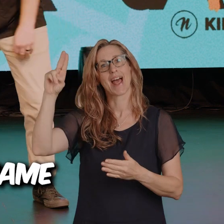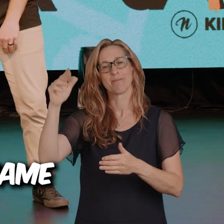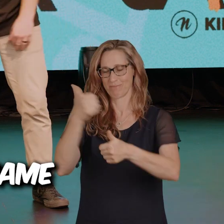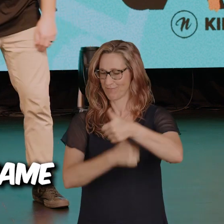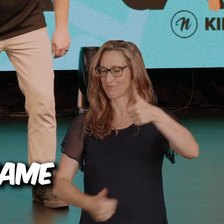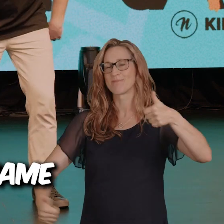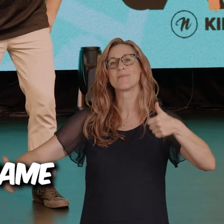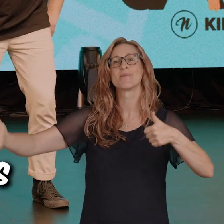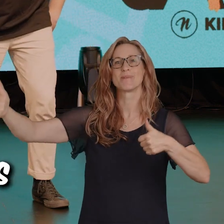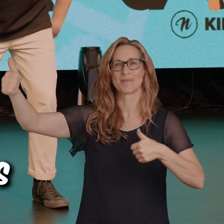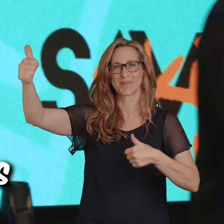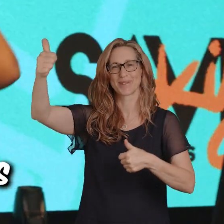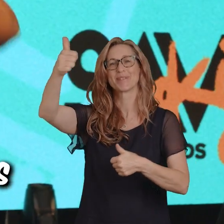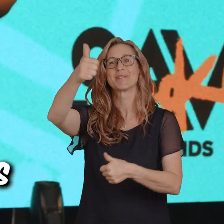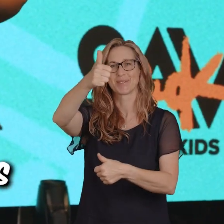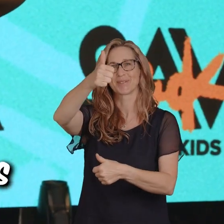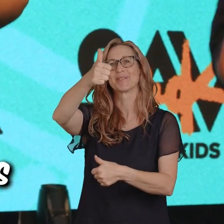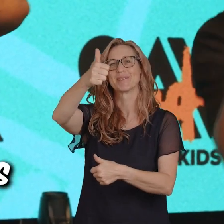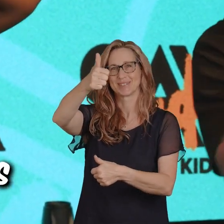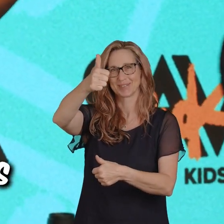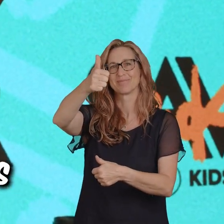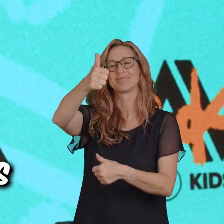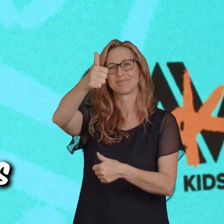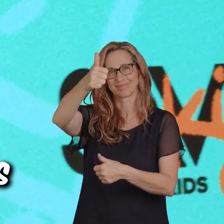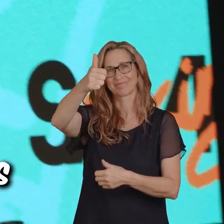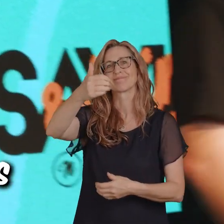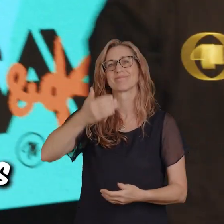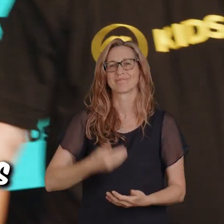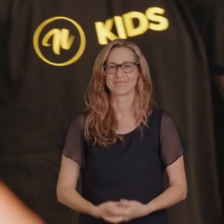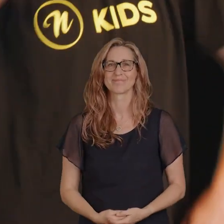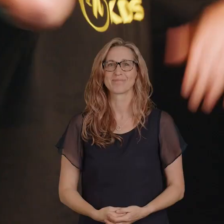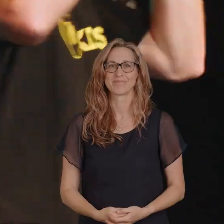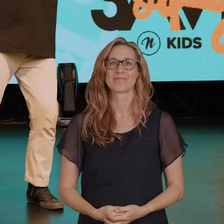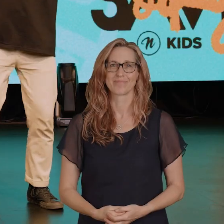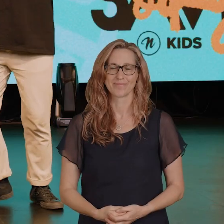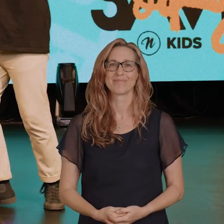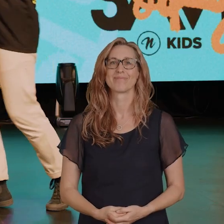him the name above all names.